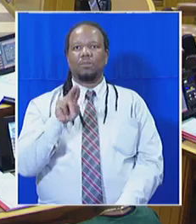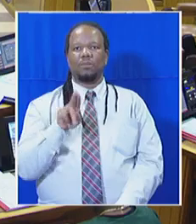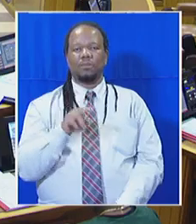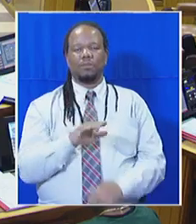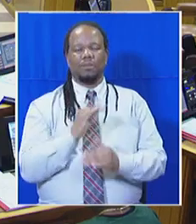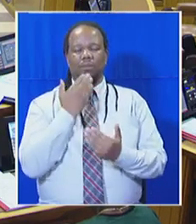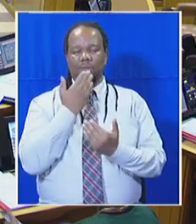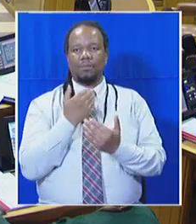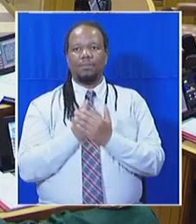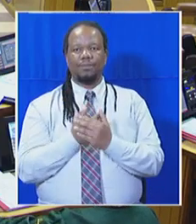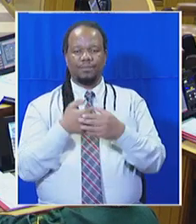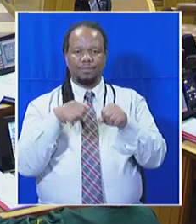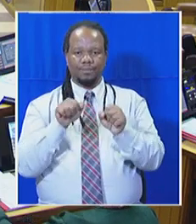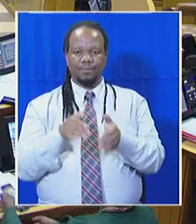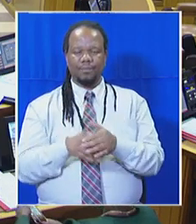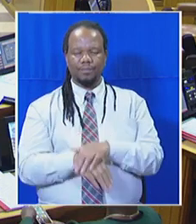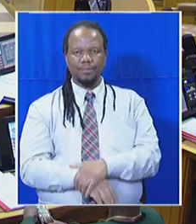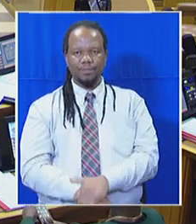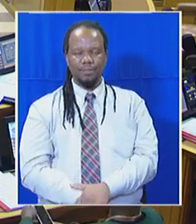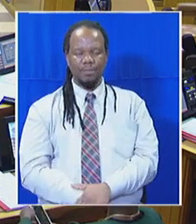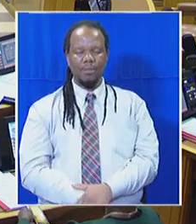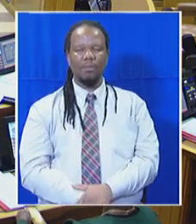Thank you, Chairperson.